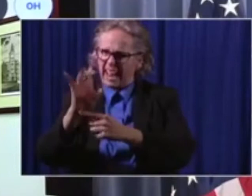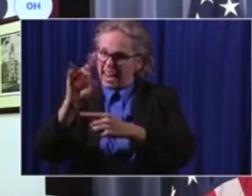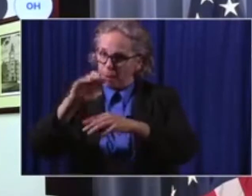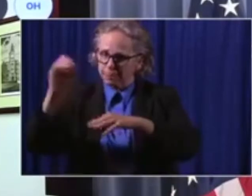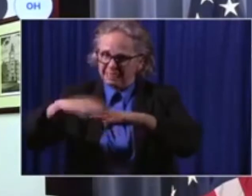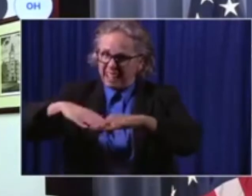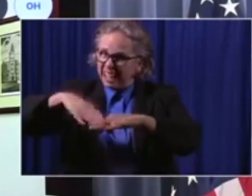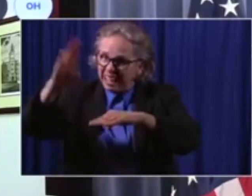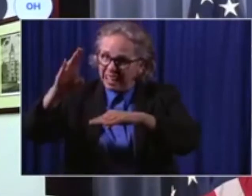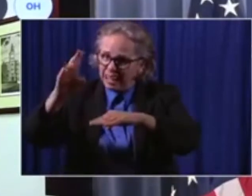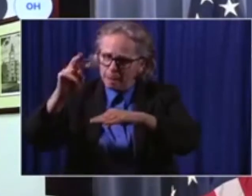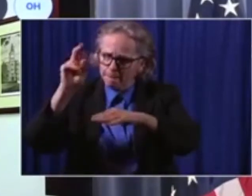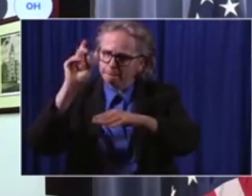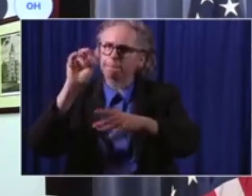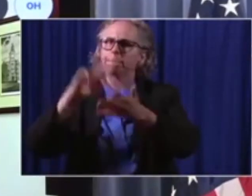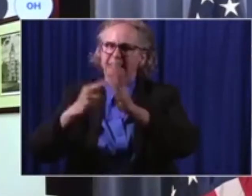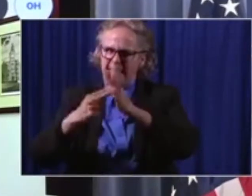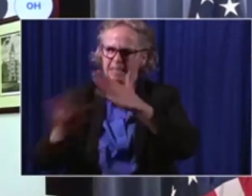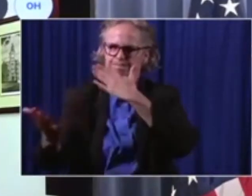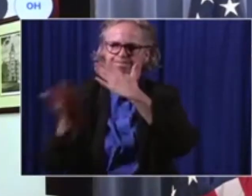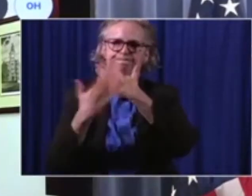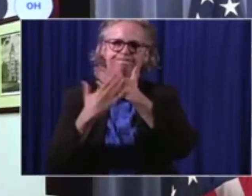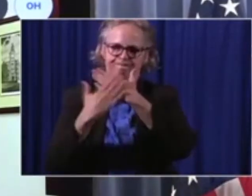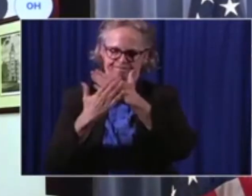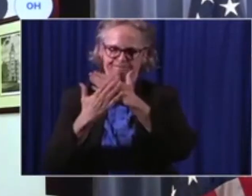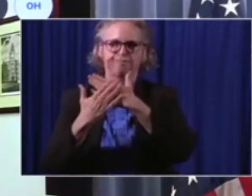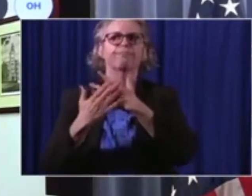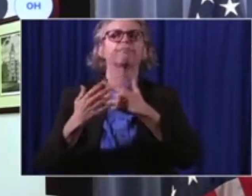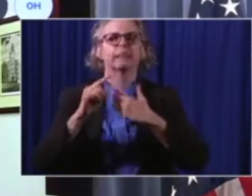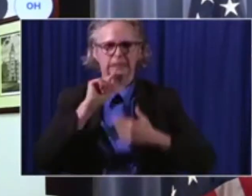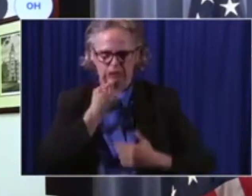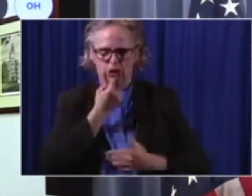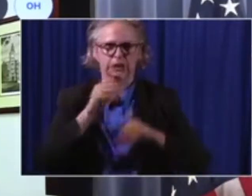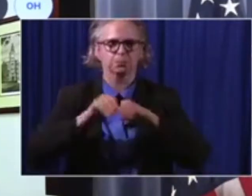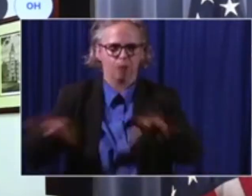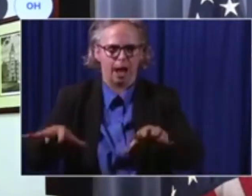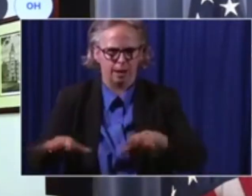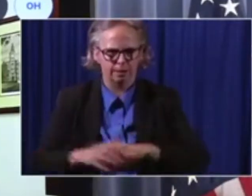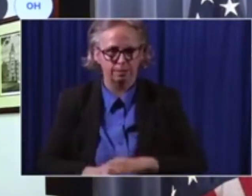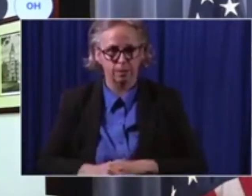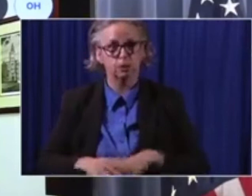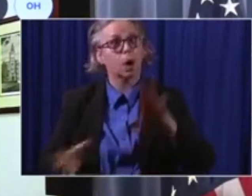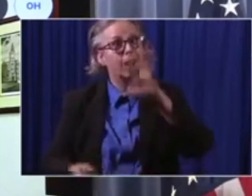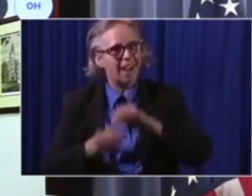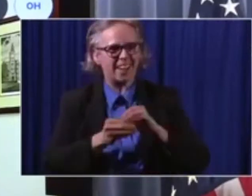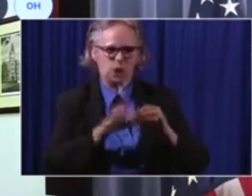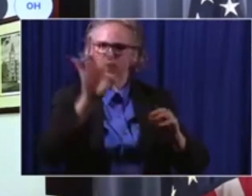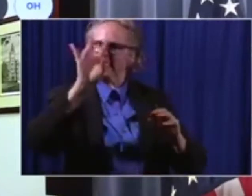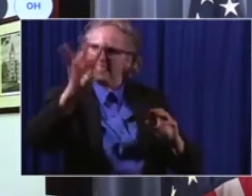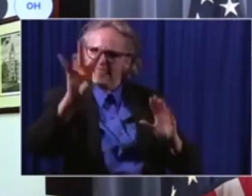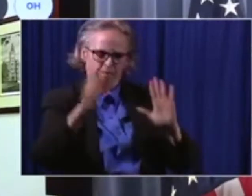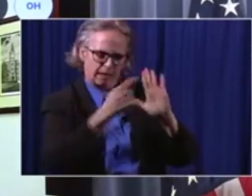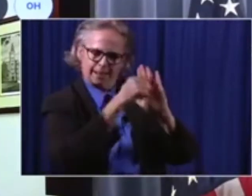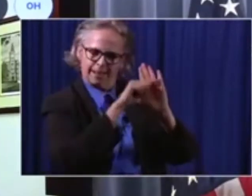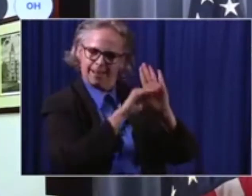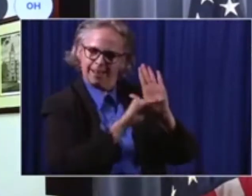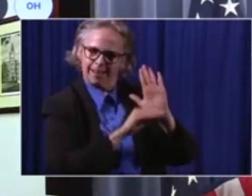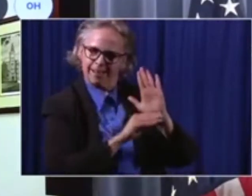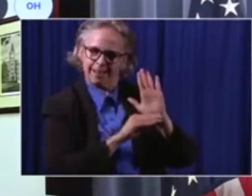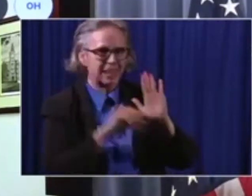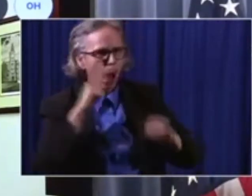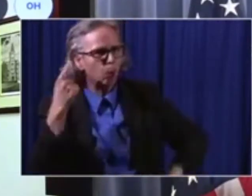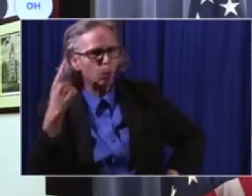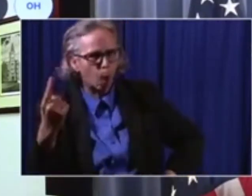for that metric. So once again, to summarize, 7 metrics, not 1. It's a mix and a balance